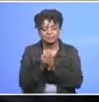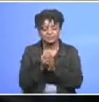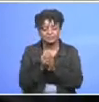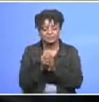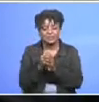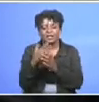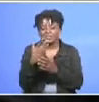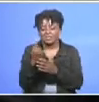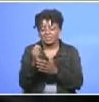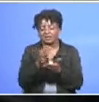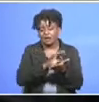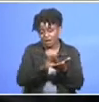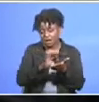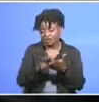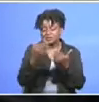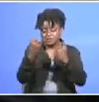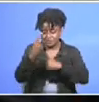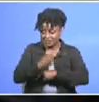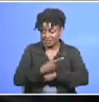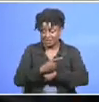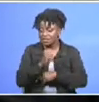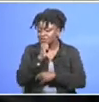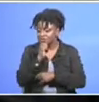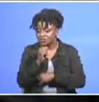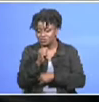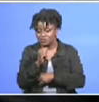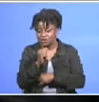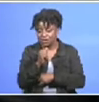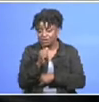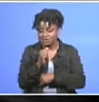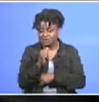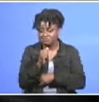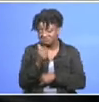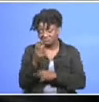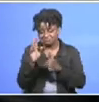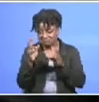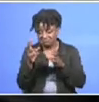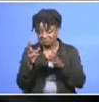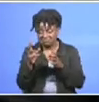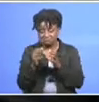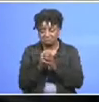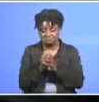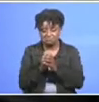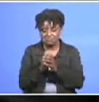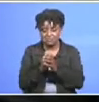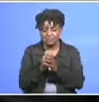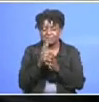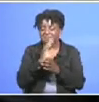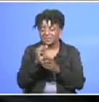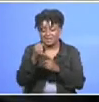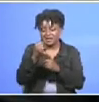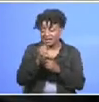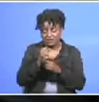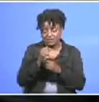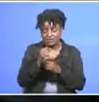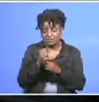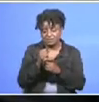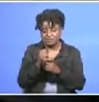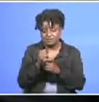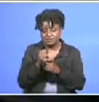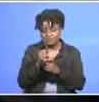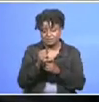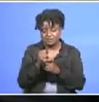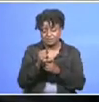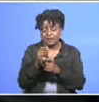The accountant of today is not the proverbial bean counter, as Gowan alluded to, but